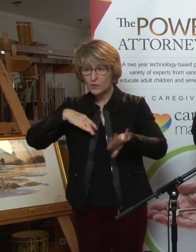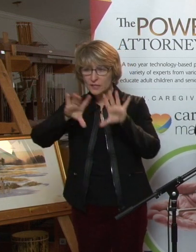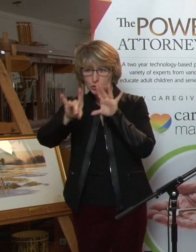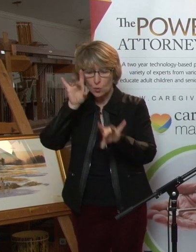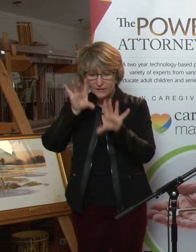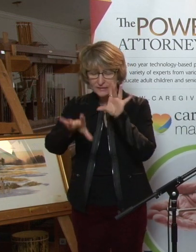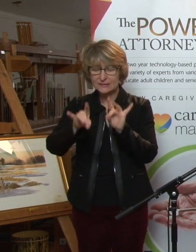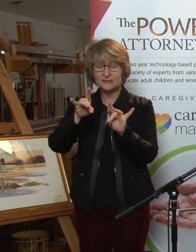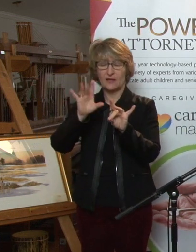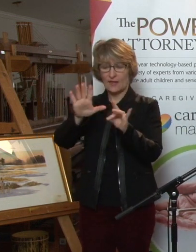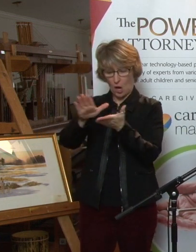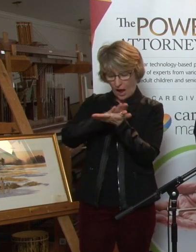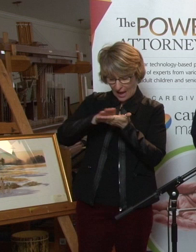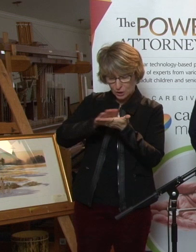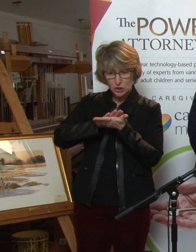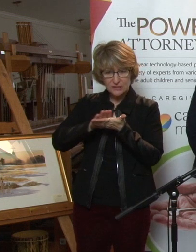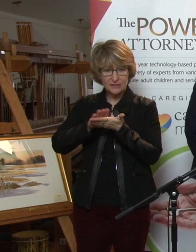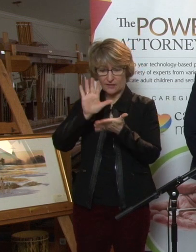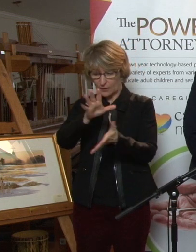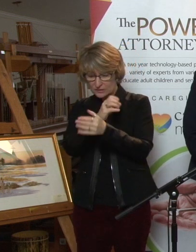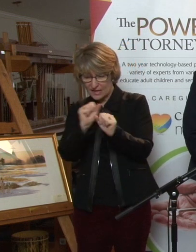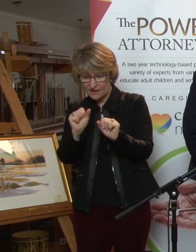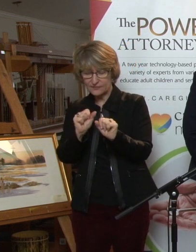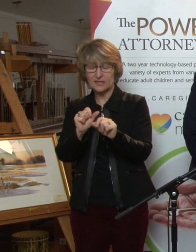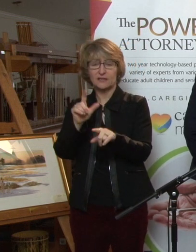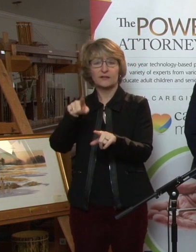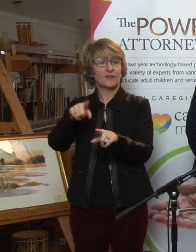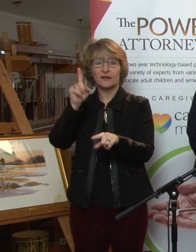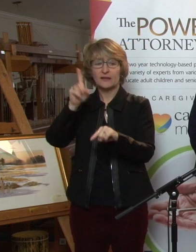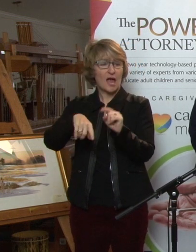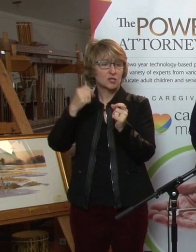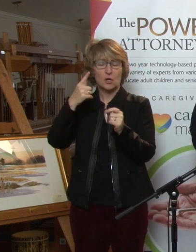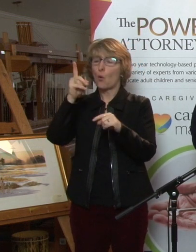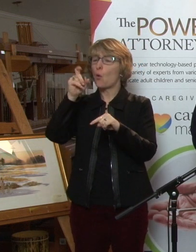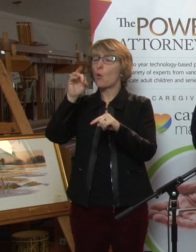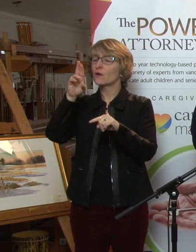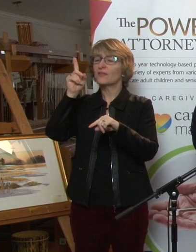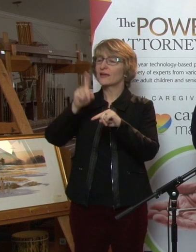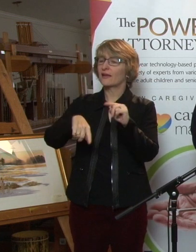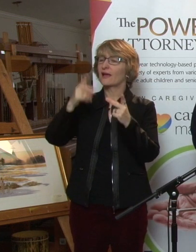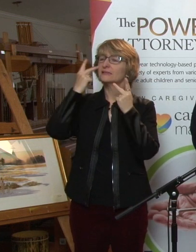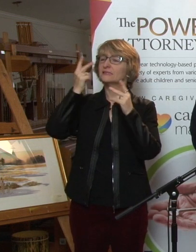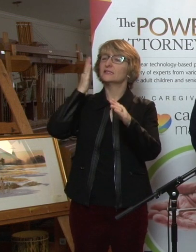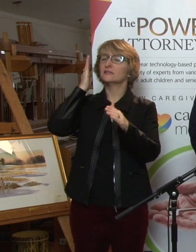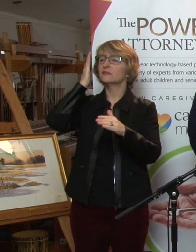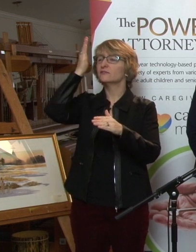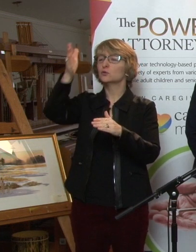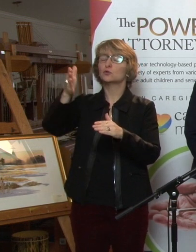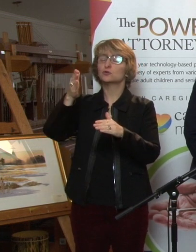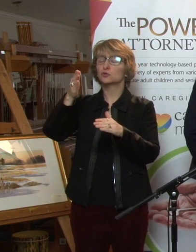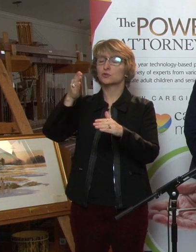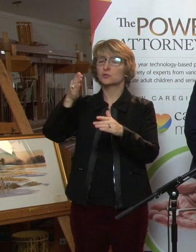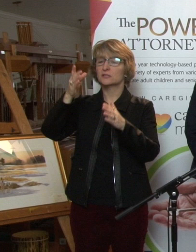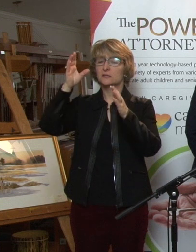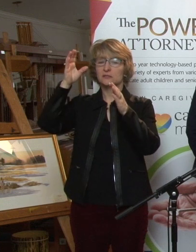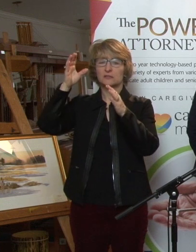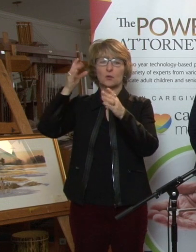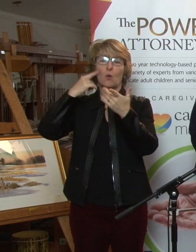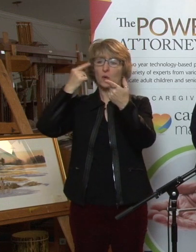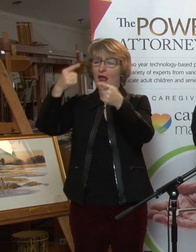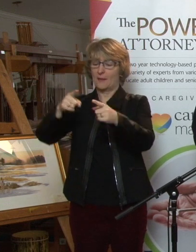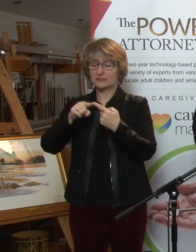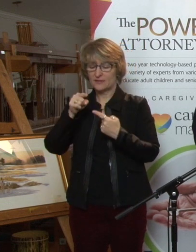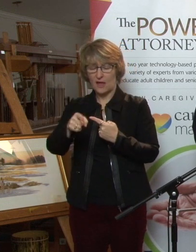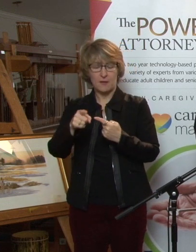safety, or is not able to appreciate the reasonable, foreseeable consequences of a decision or lack of